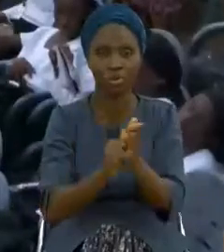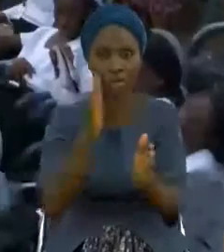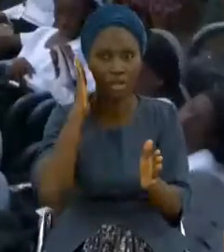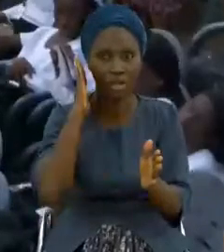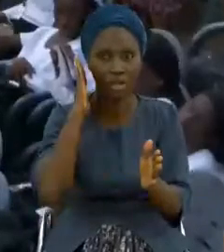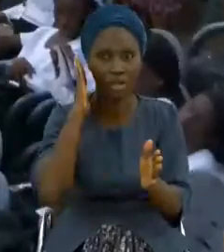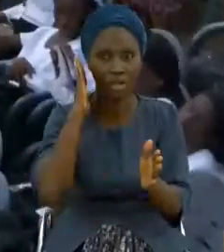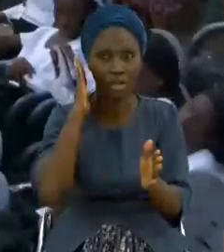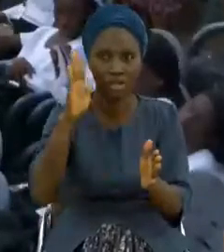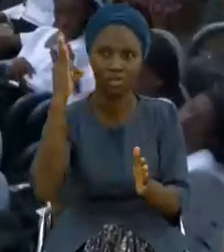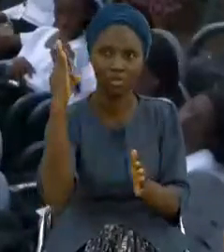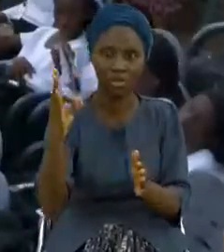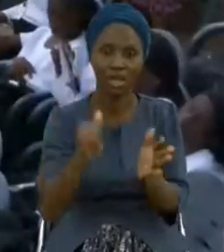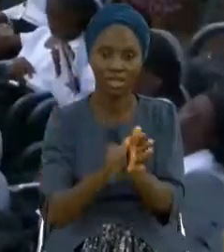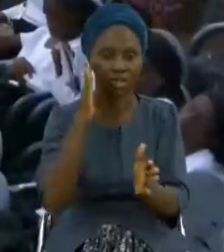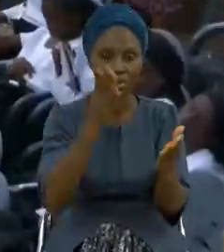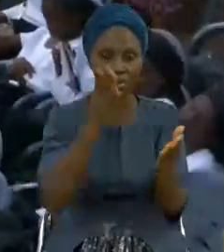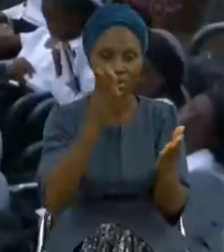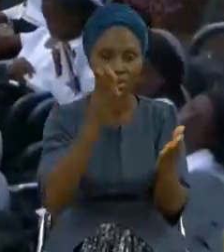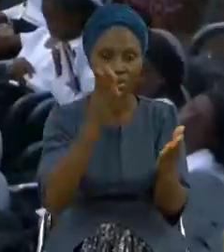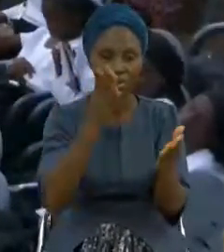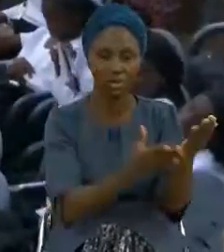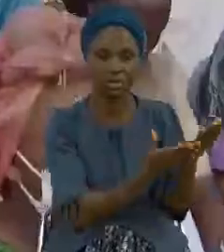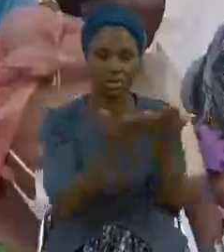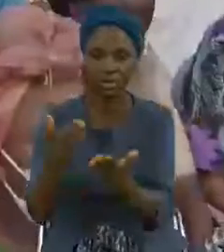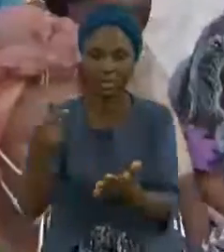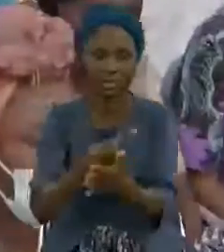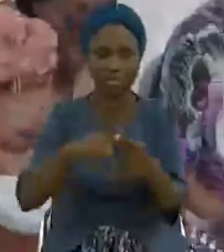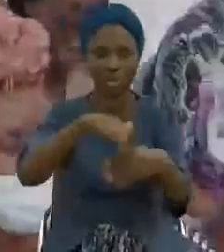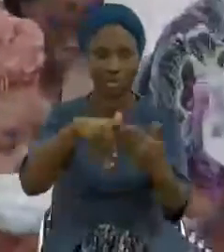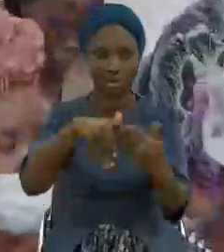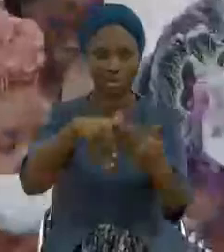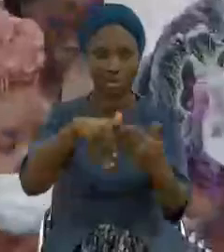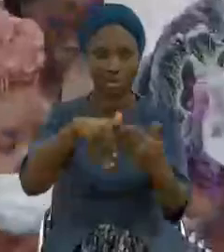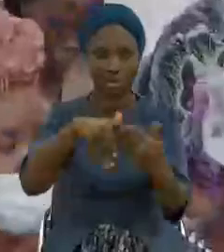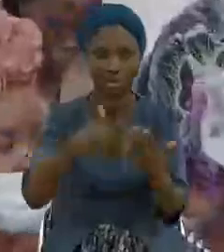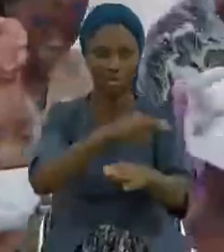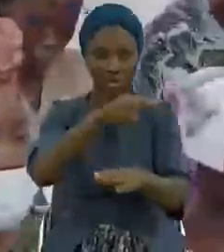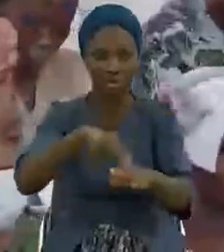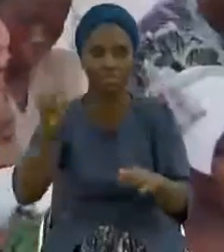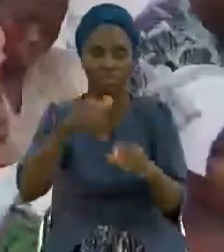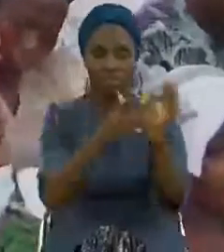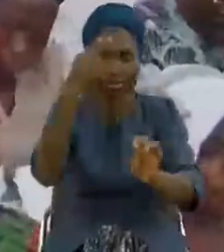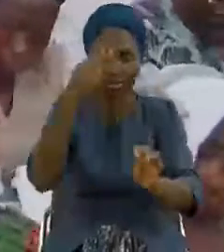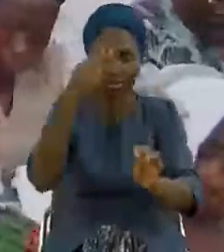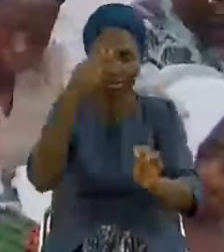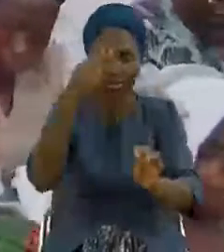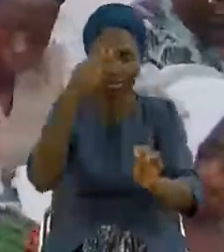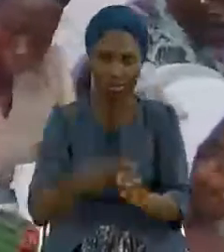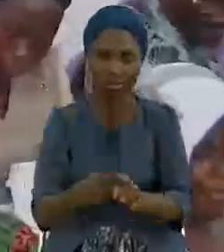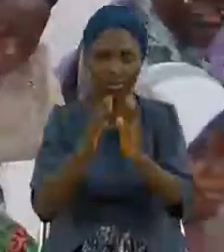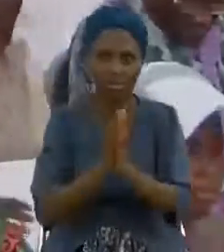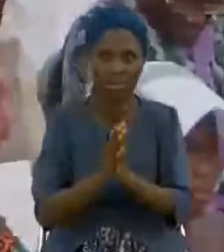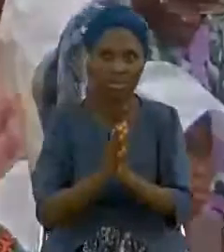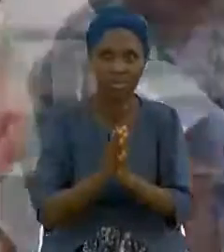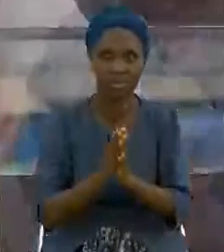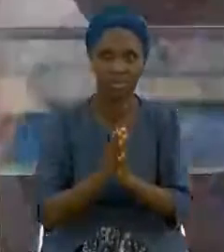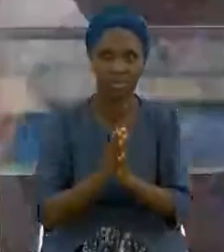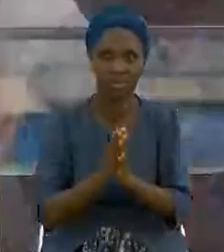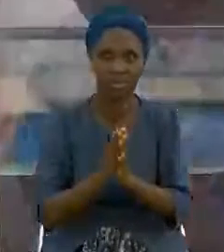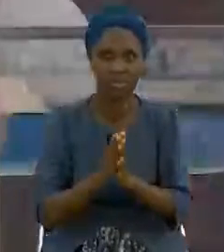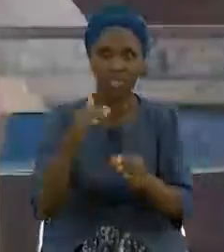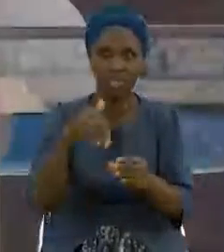all nations, in Jesus' name. Amen. Mark chapter